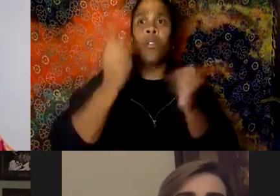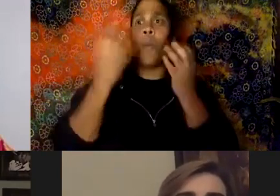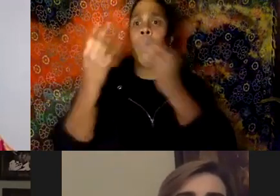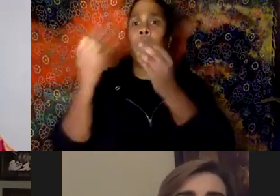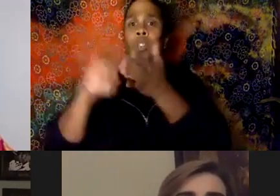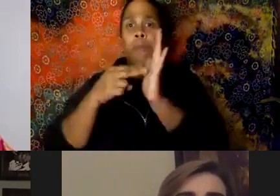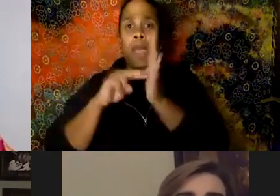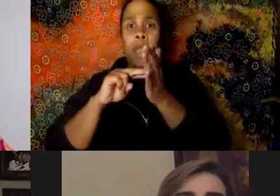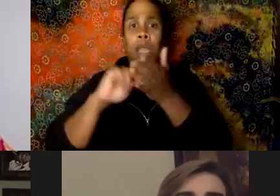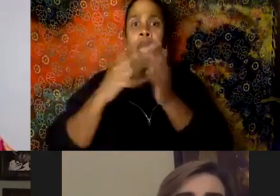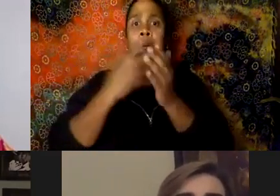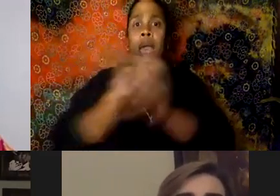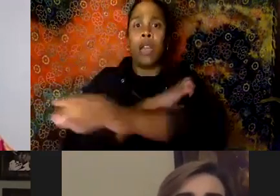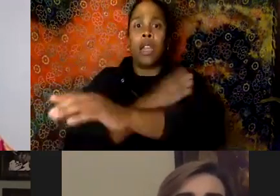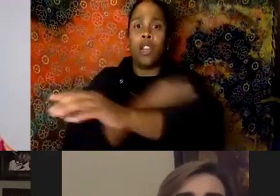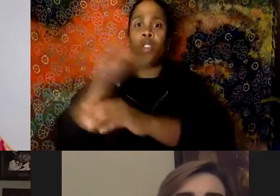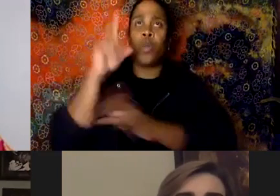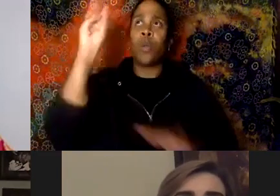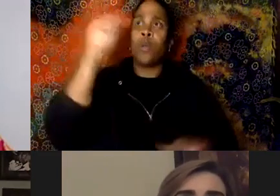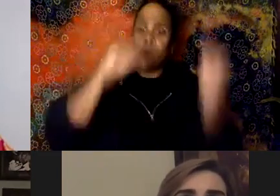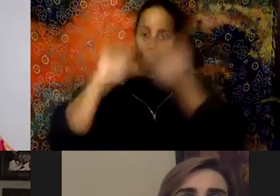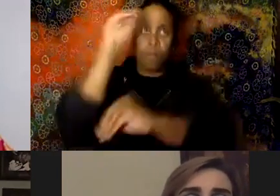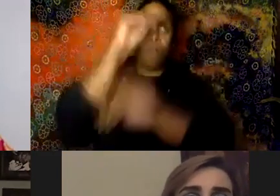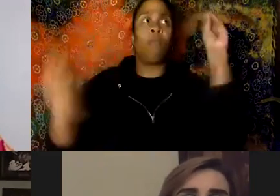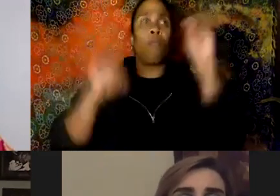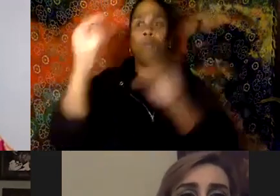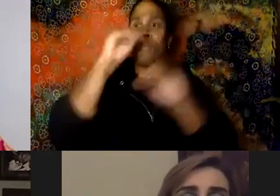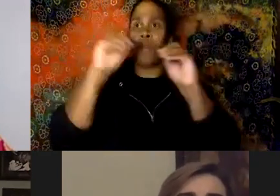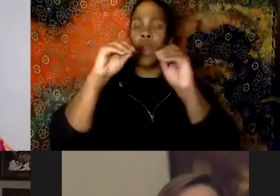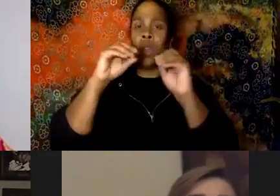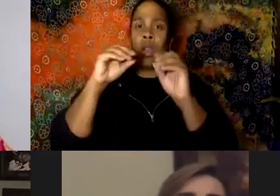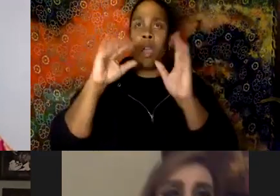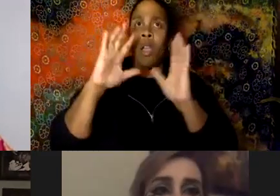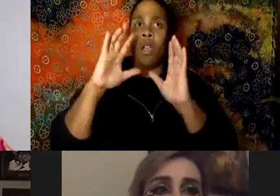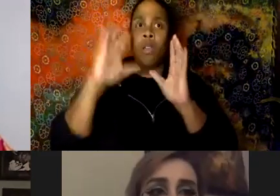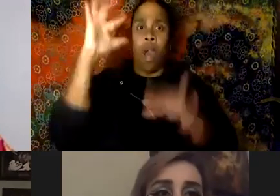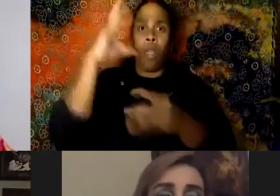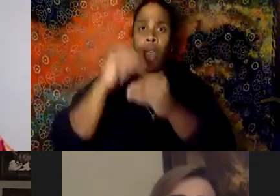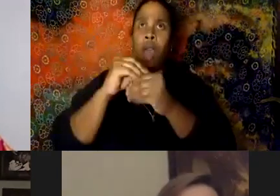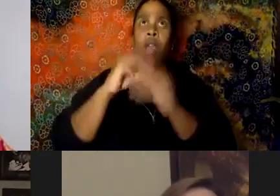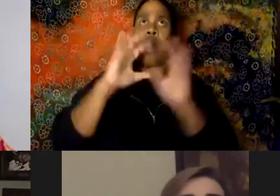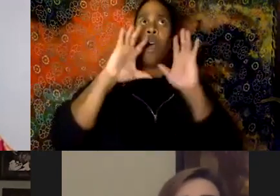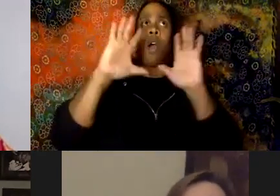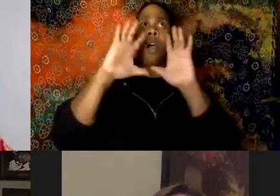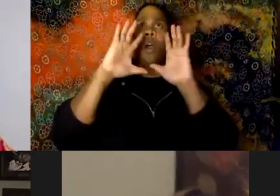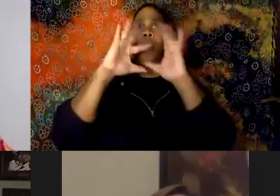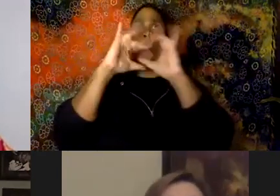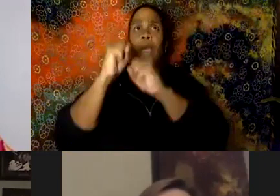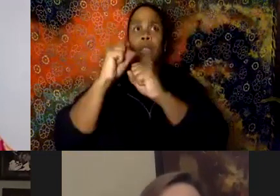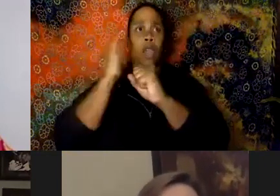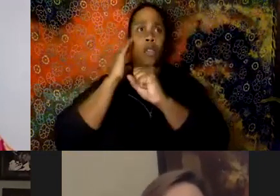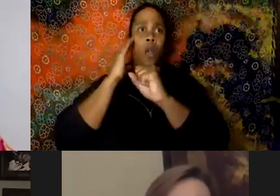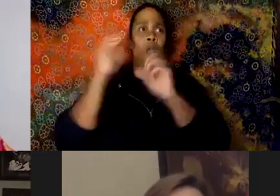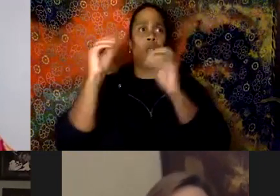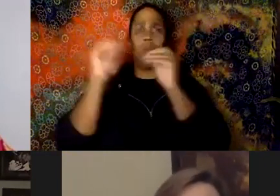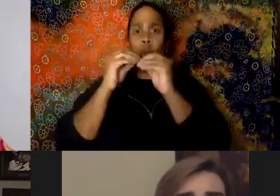pulling them all together and they turn into a composition. I mean, together, like it's amazing. I just know that there's a lot more there. Oh, that's